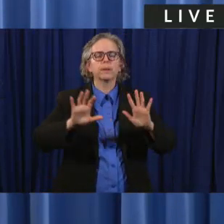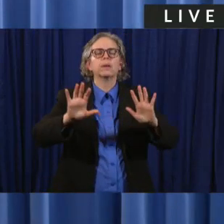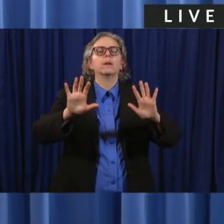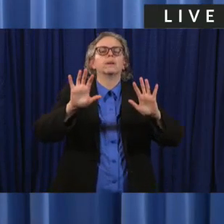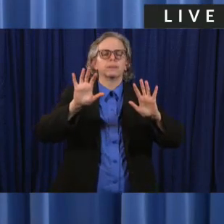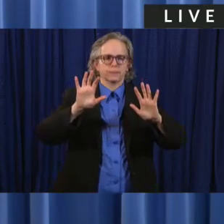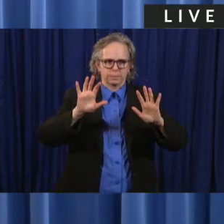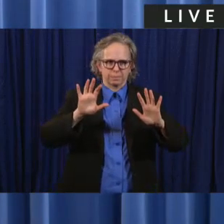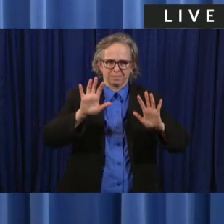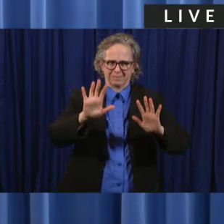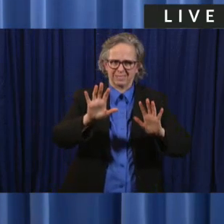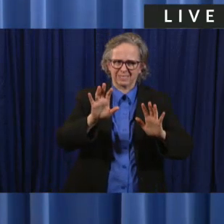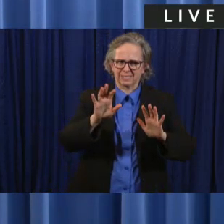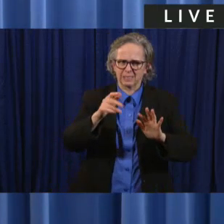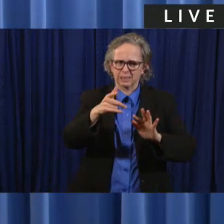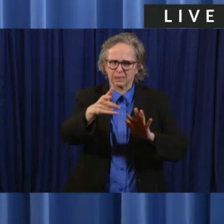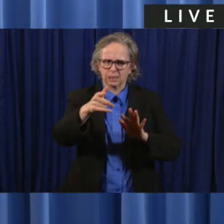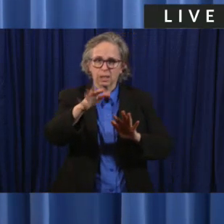of the order.